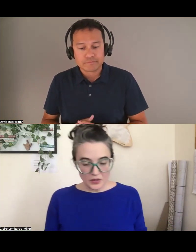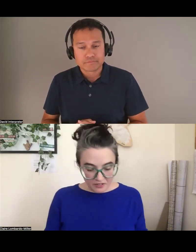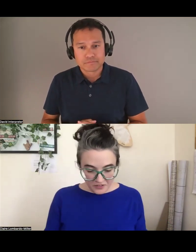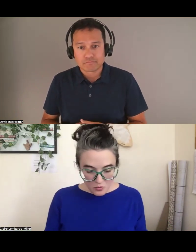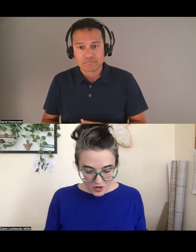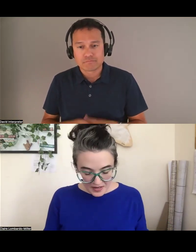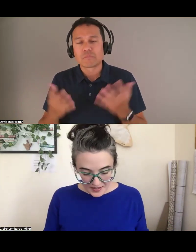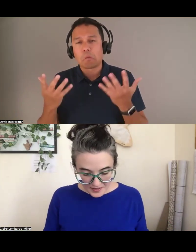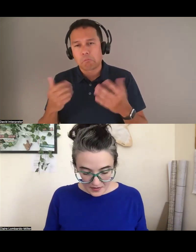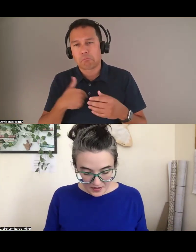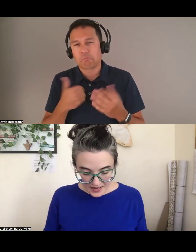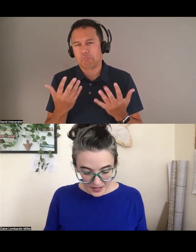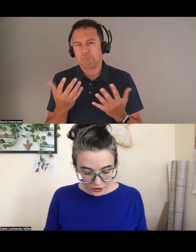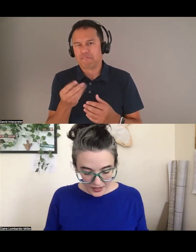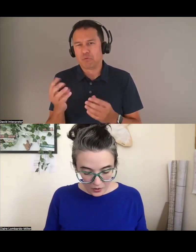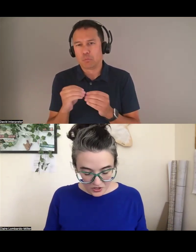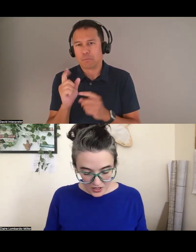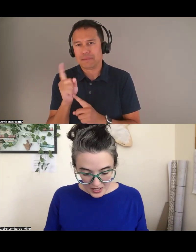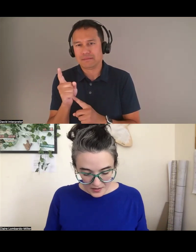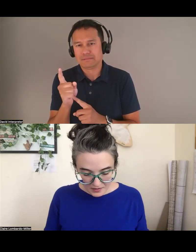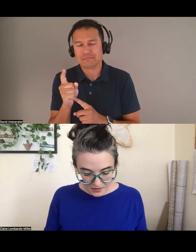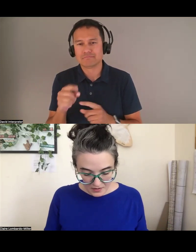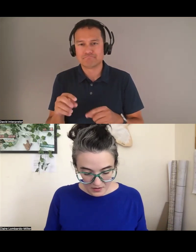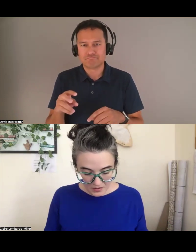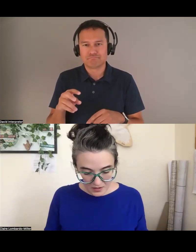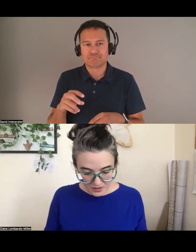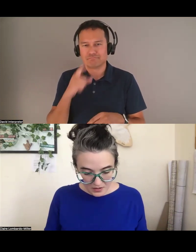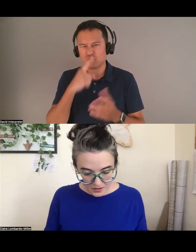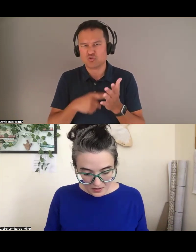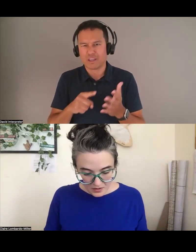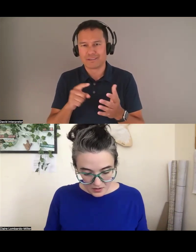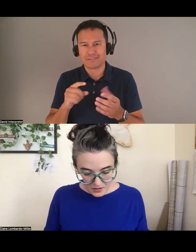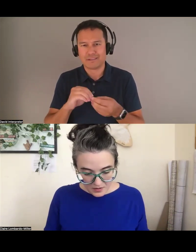So I'll give a few more minutes as I look at question 8.